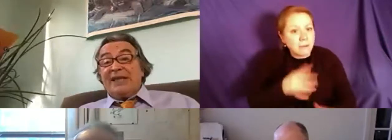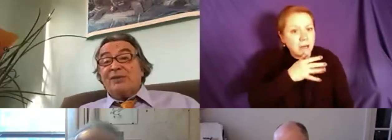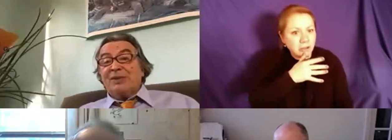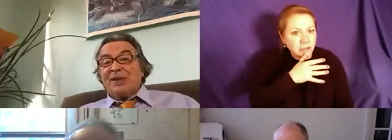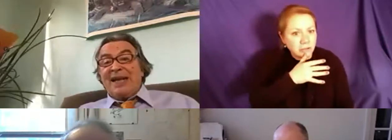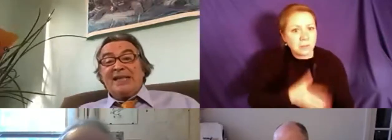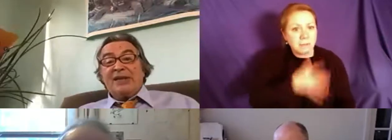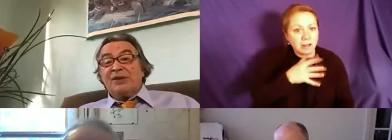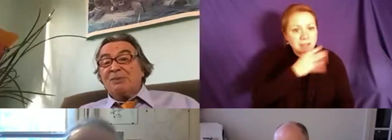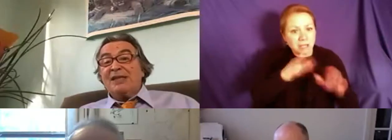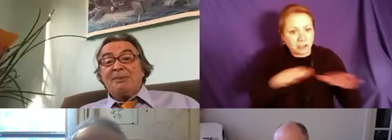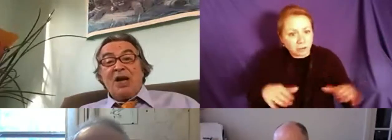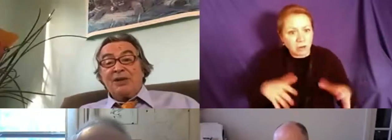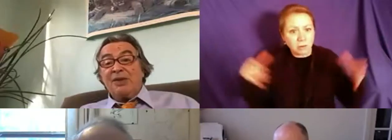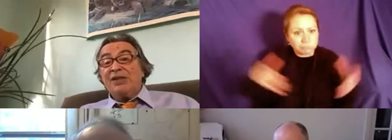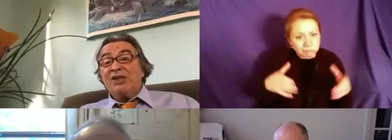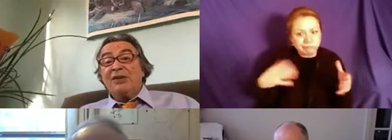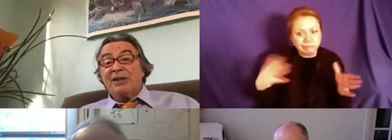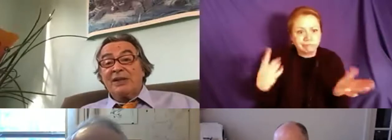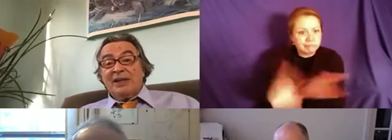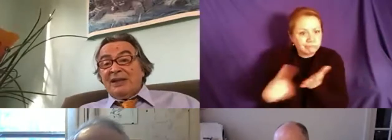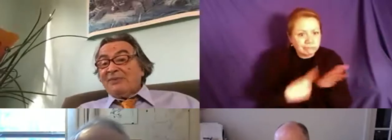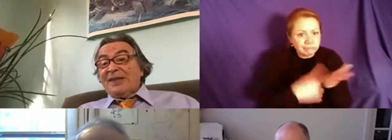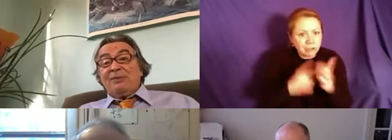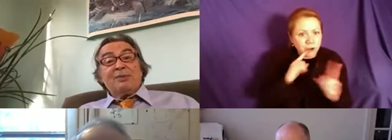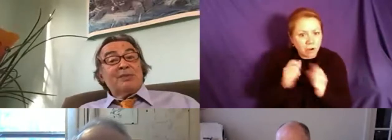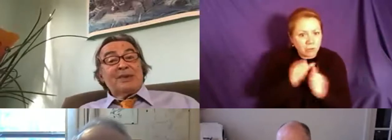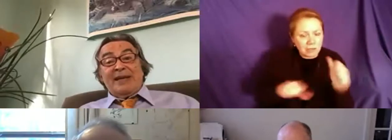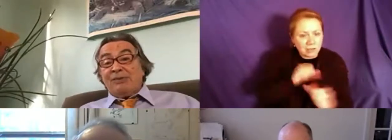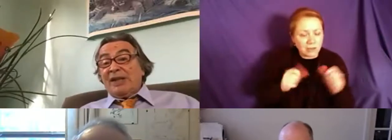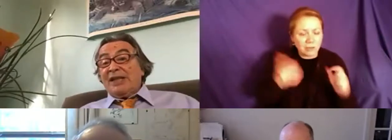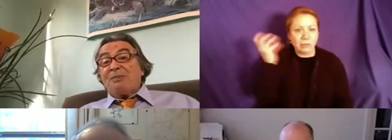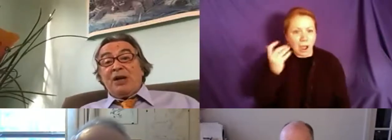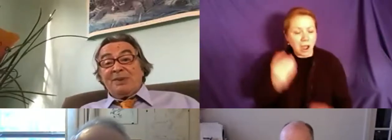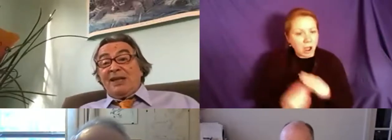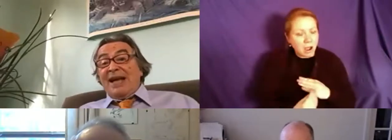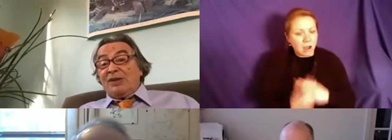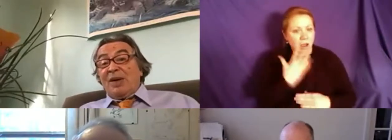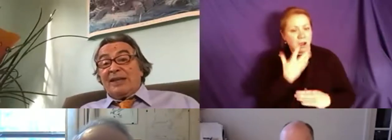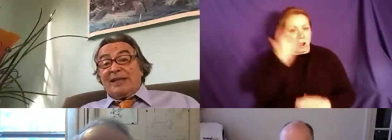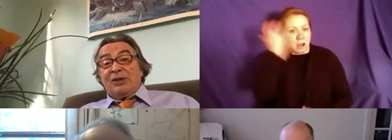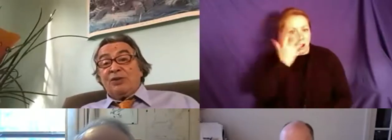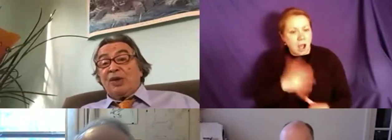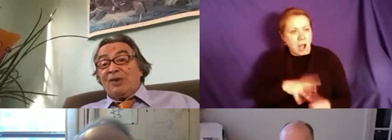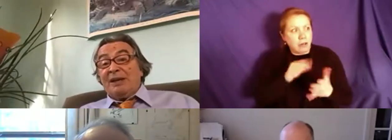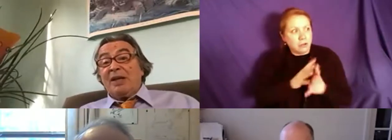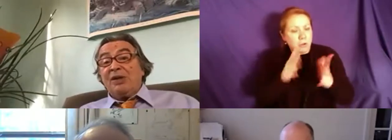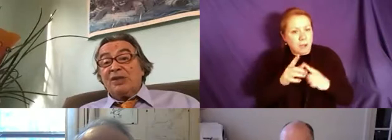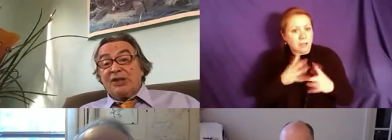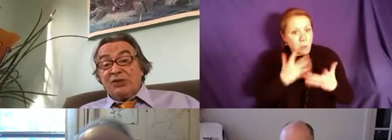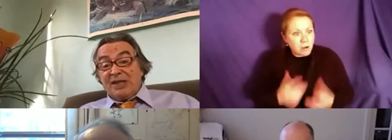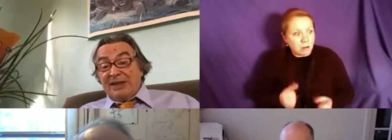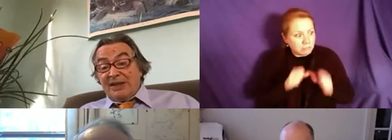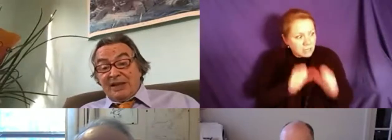and kids, when we got together and spent time talking with each other. And they really inspired me a lot to want to continue to work with them on